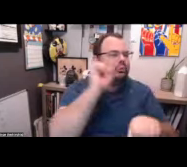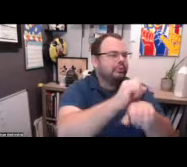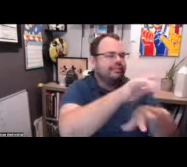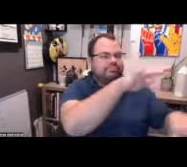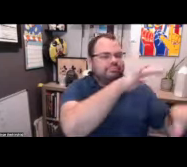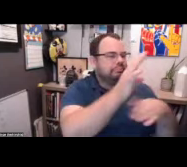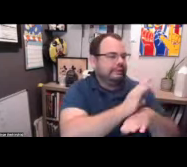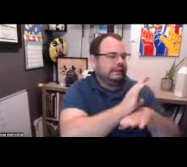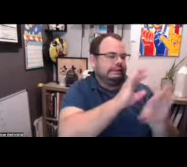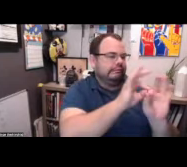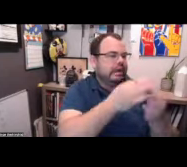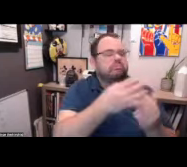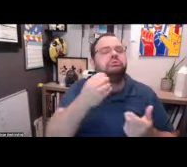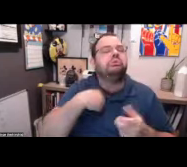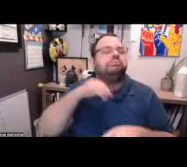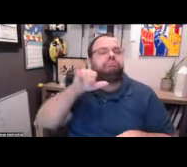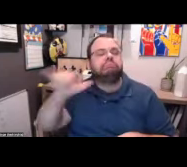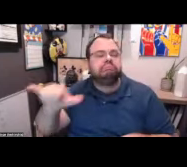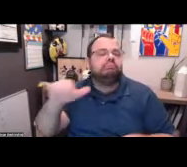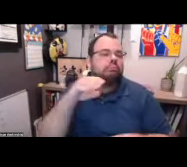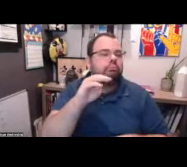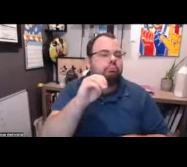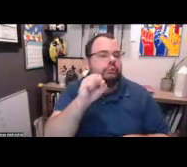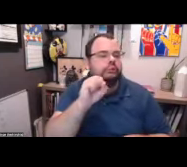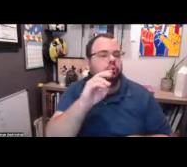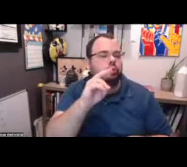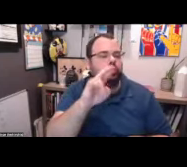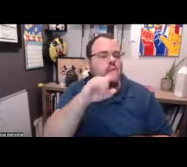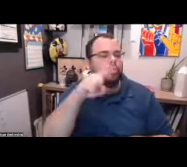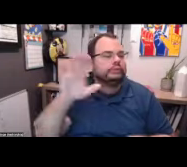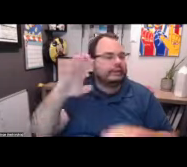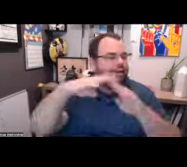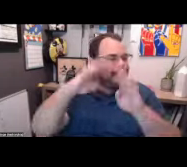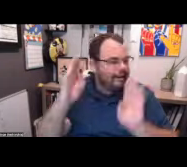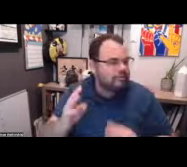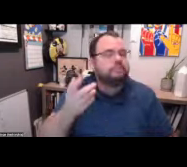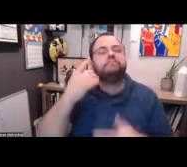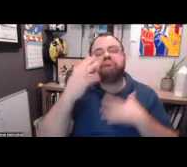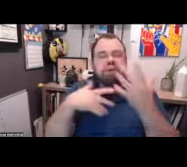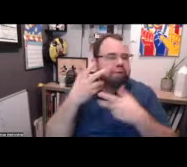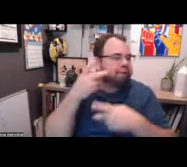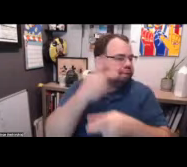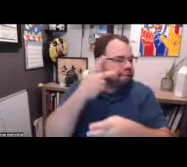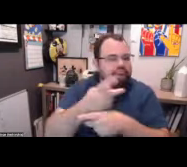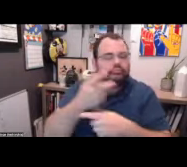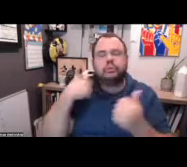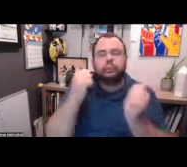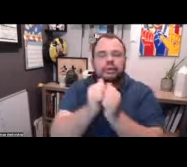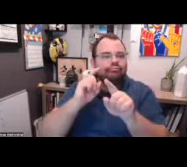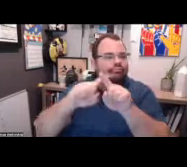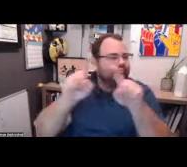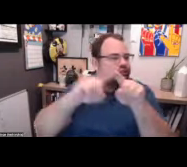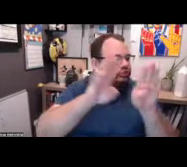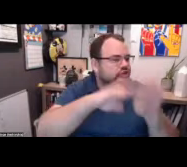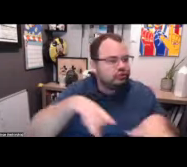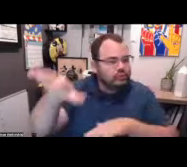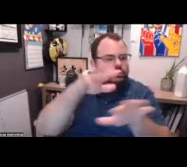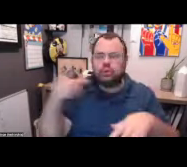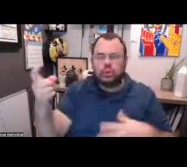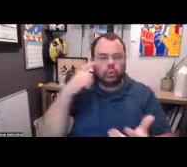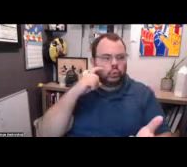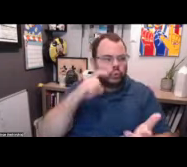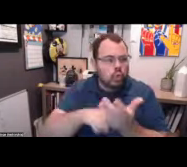So there was a cafeteria there as well, and my family would always go there. So I would stay over my grandma's house, and she took